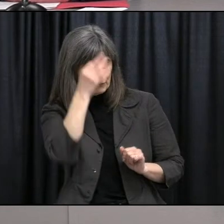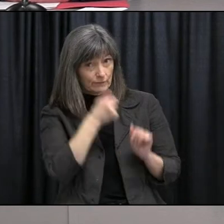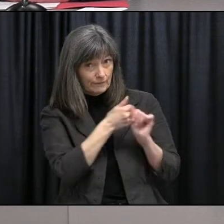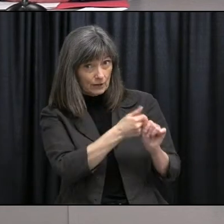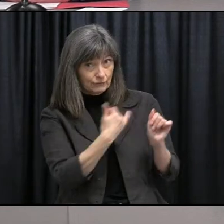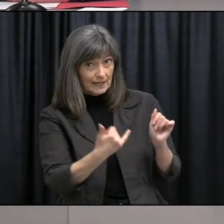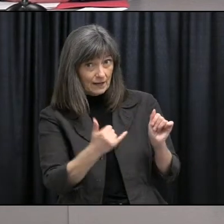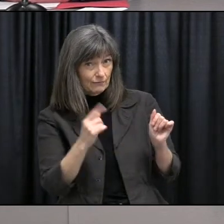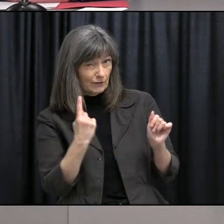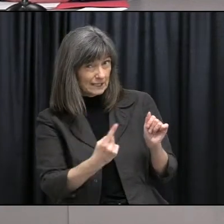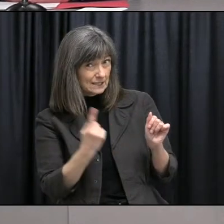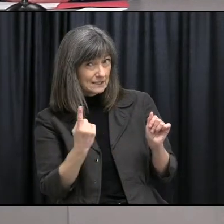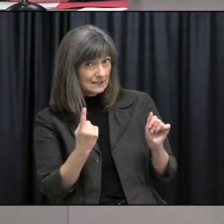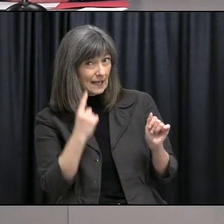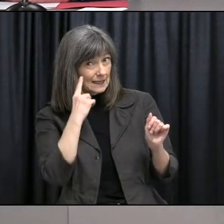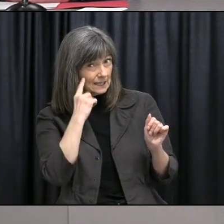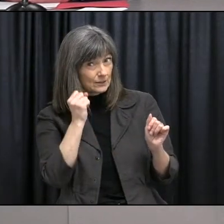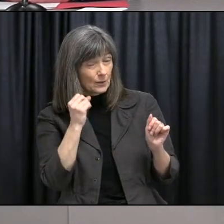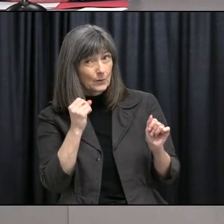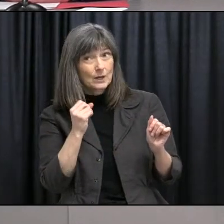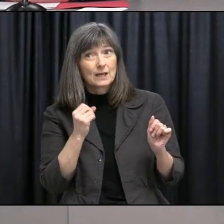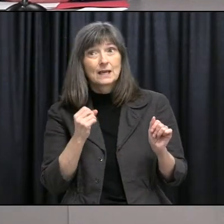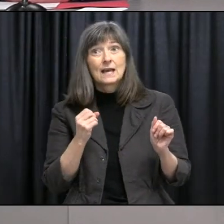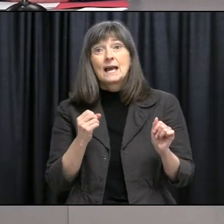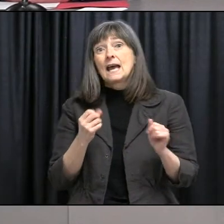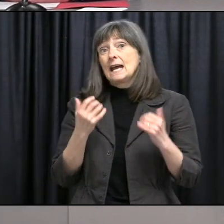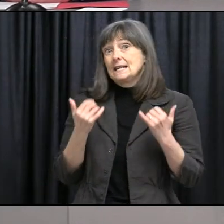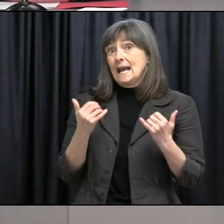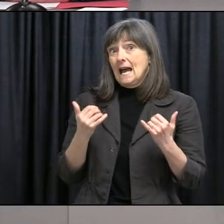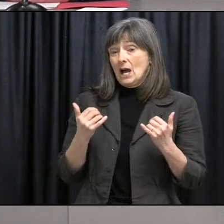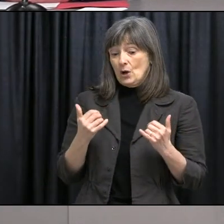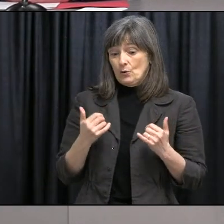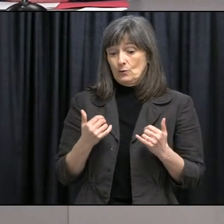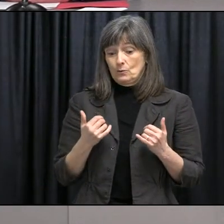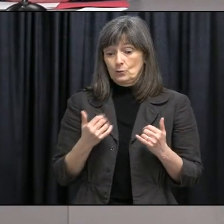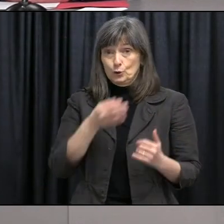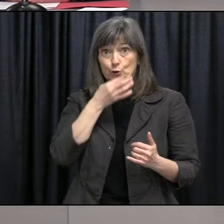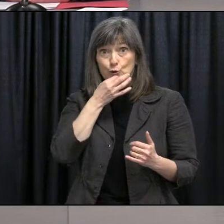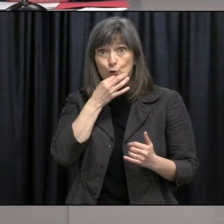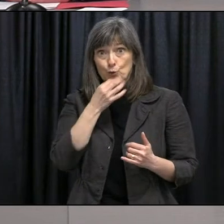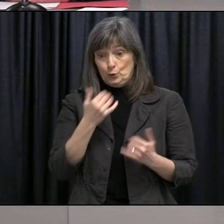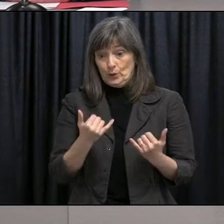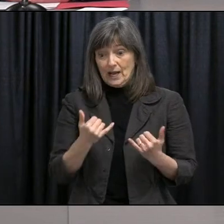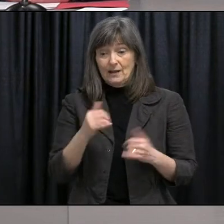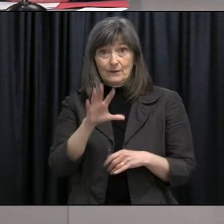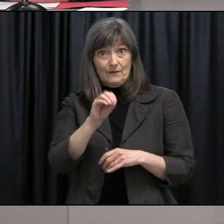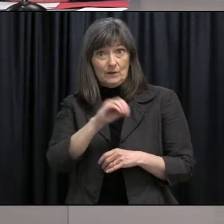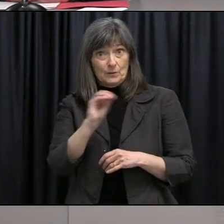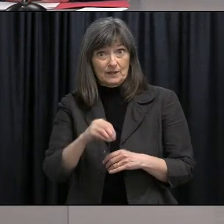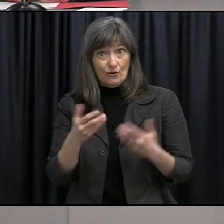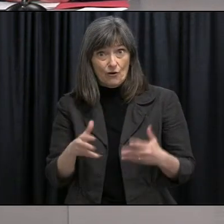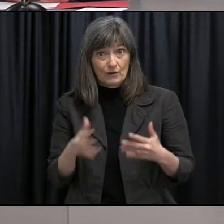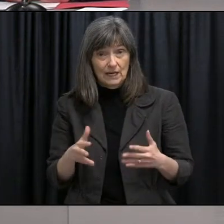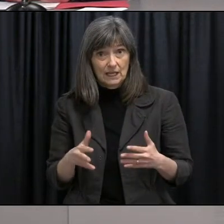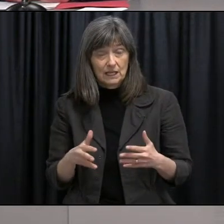moment, and given that we're about to reach the milestone of 50% this evening, looking at our